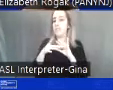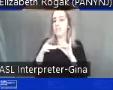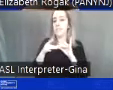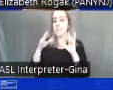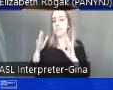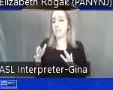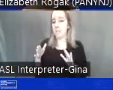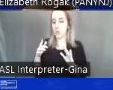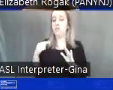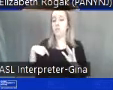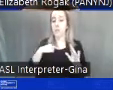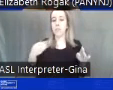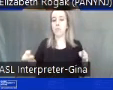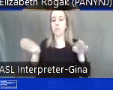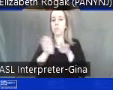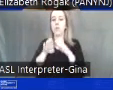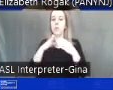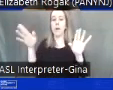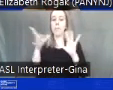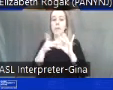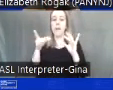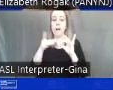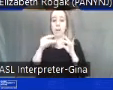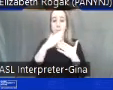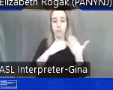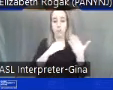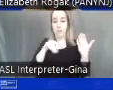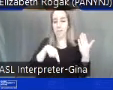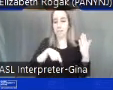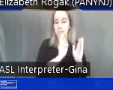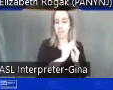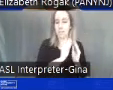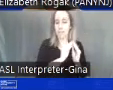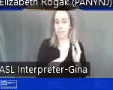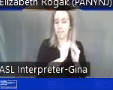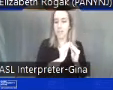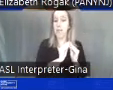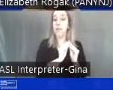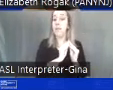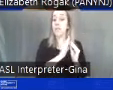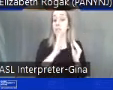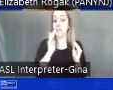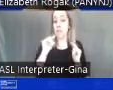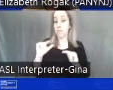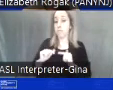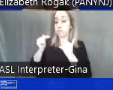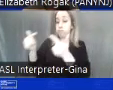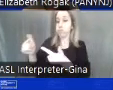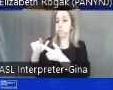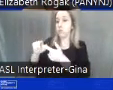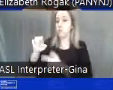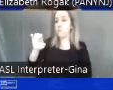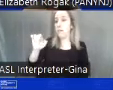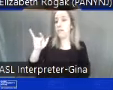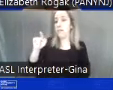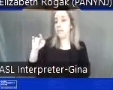concluding the public comment portion of this meeting. And I will now turn it over to Elizabeth Rogak to make final comments.